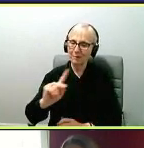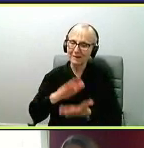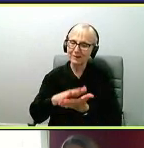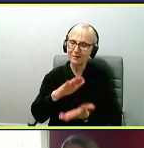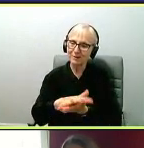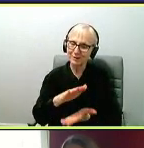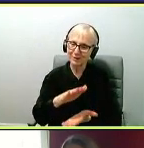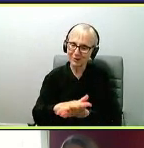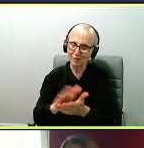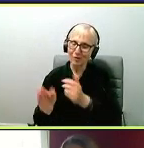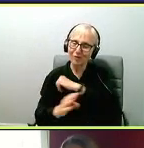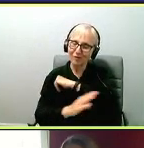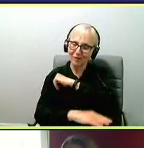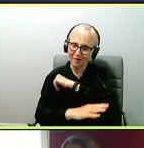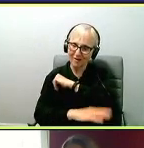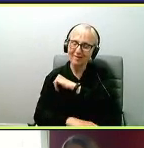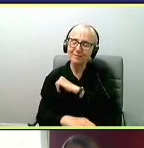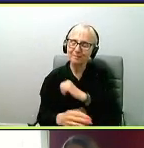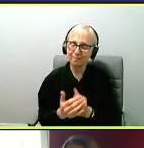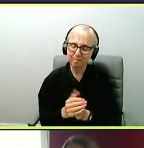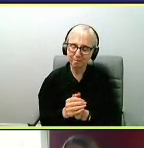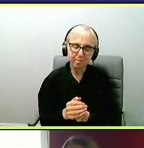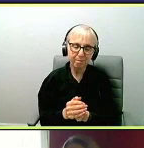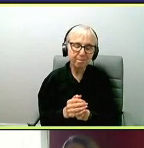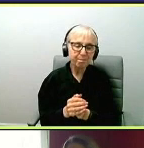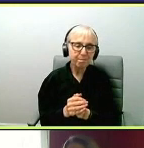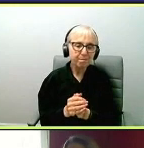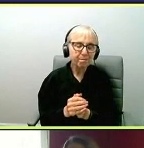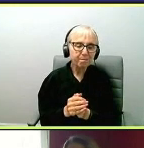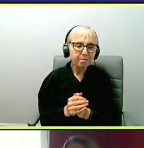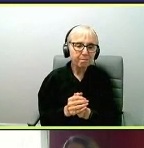or childcare after summer. Next slide, please.